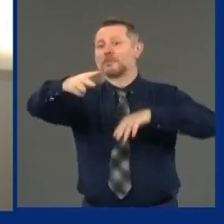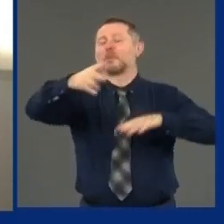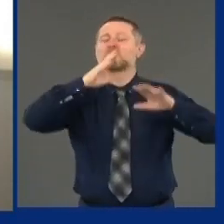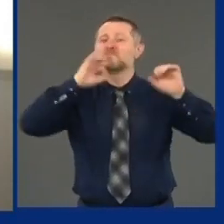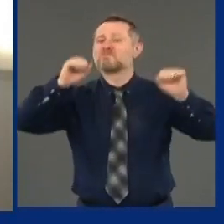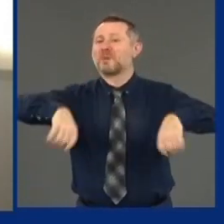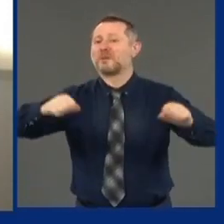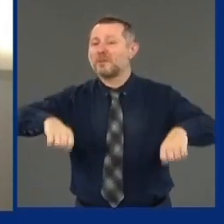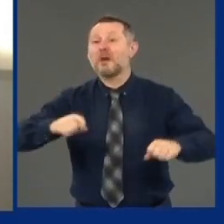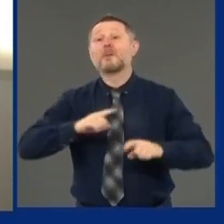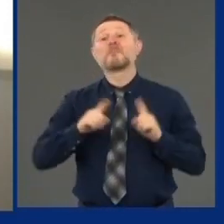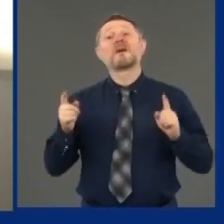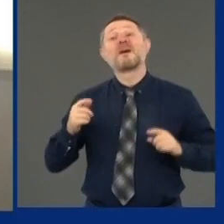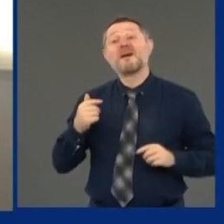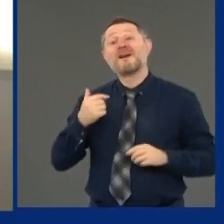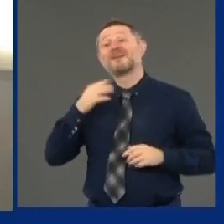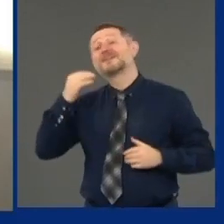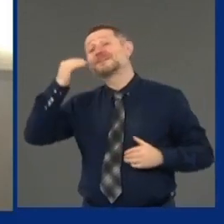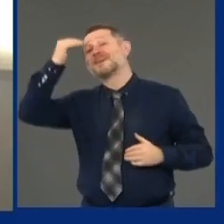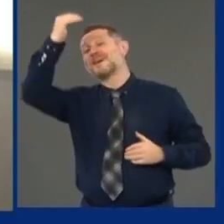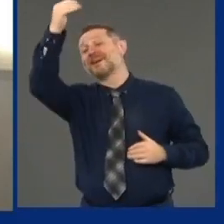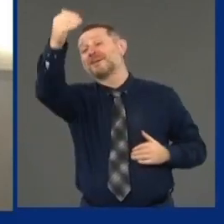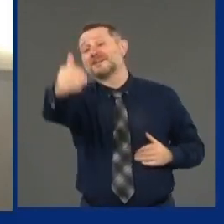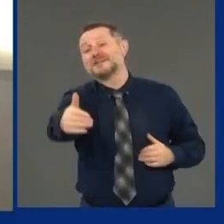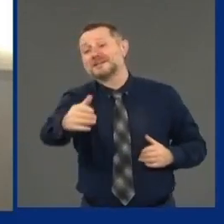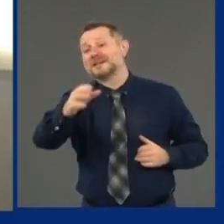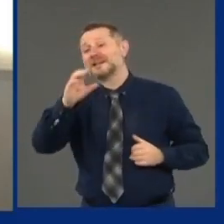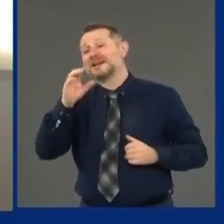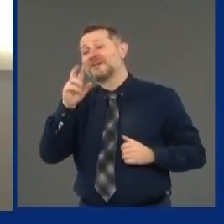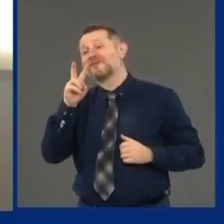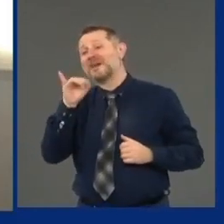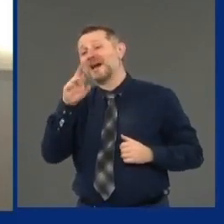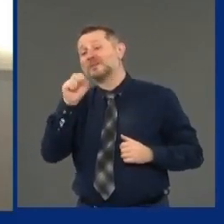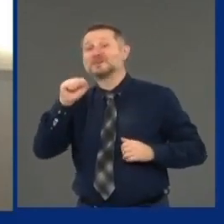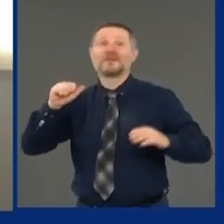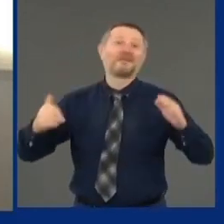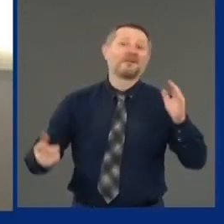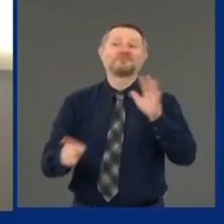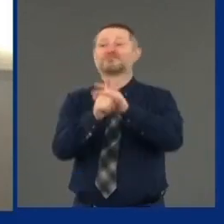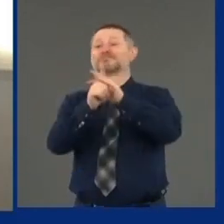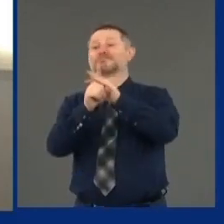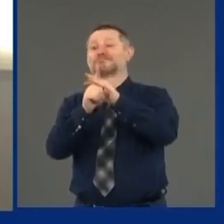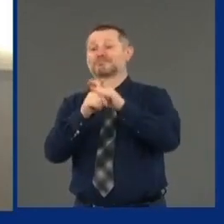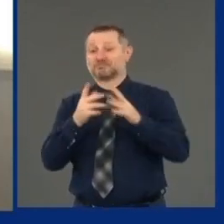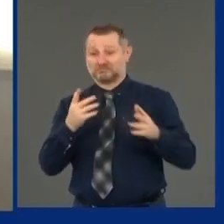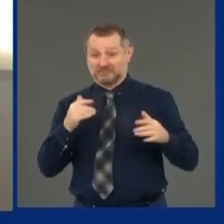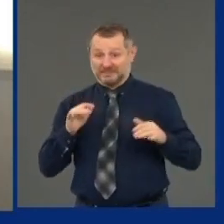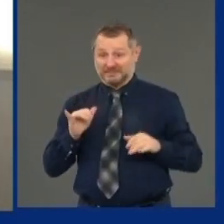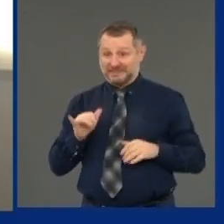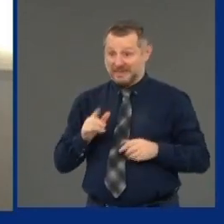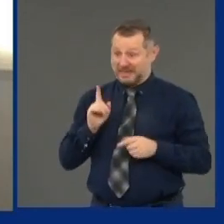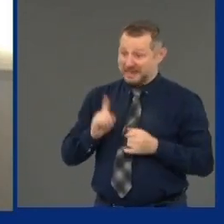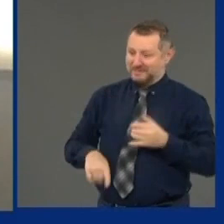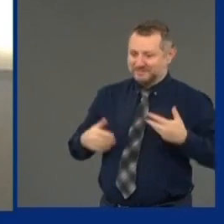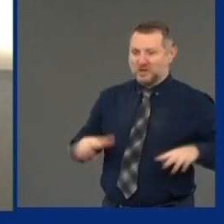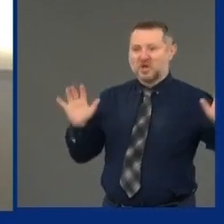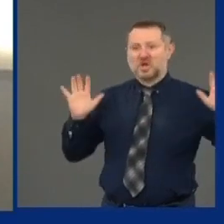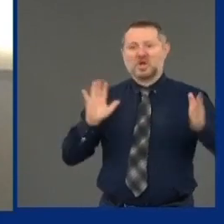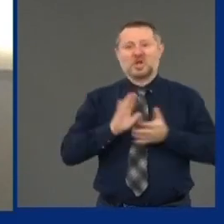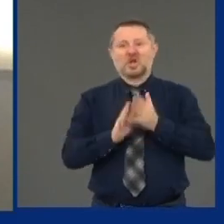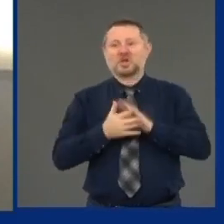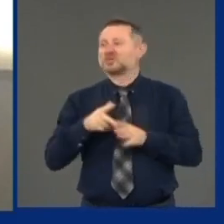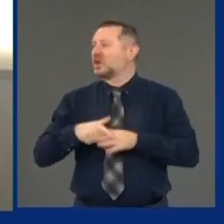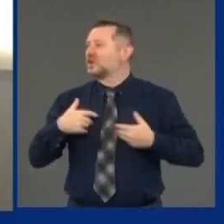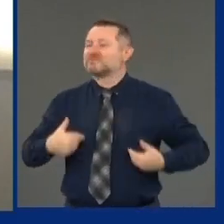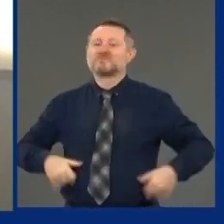next virus or the next bacterial infection because this was not the last rodeo that I think all informed pieces